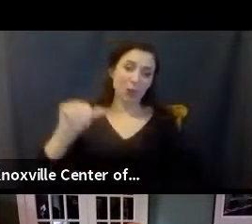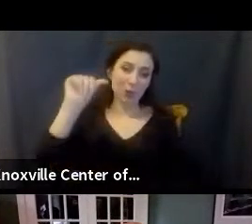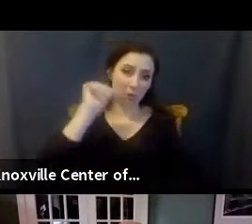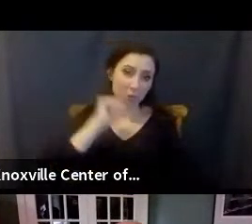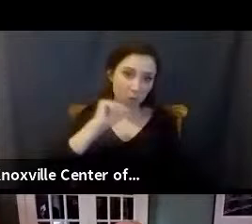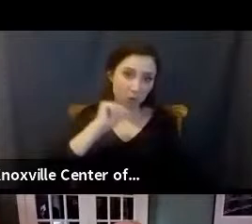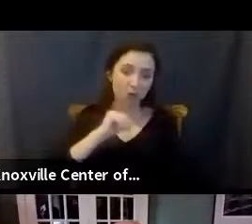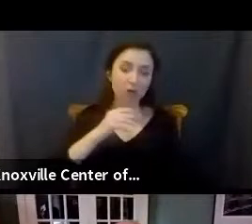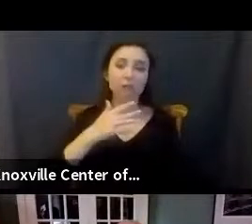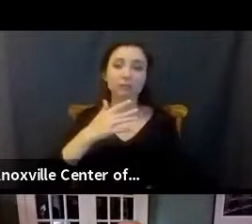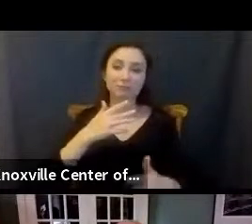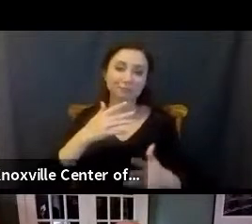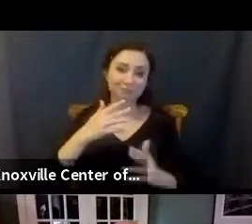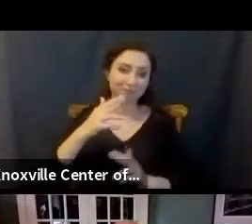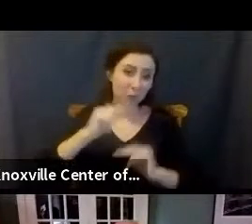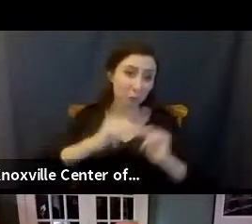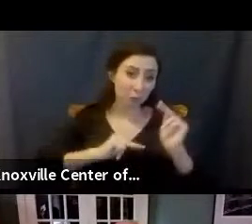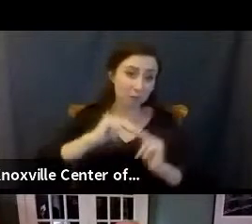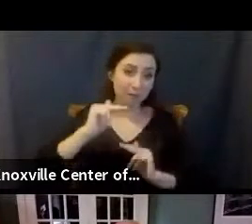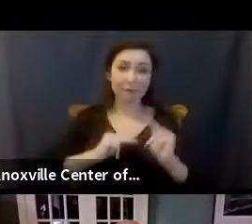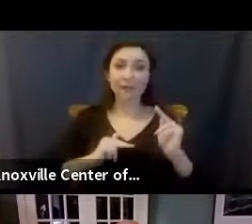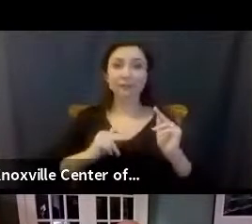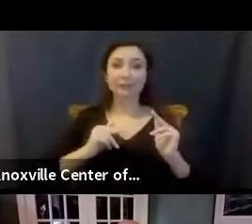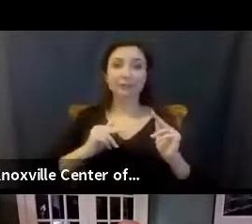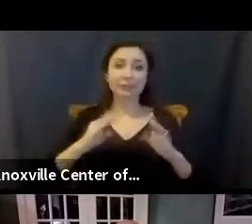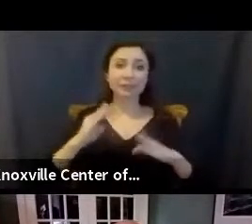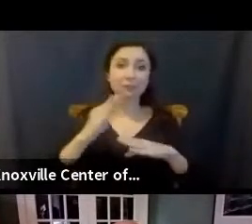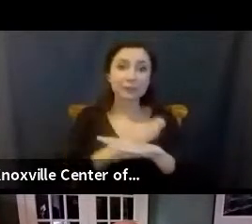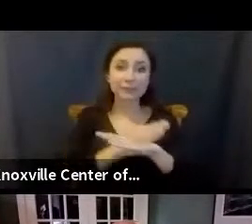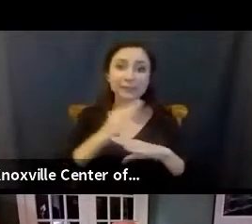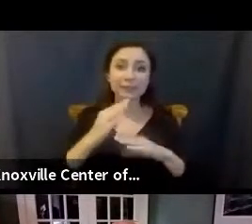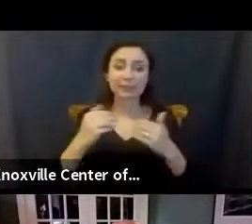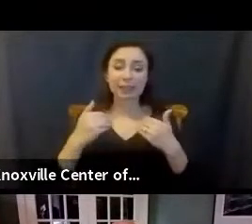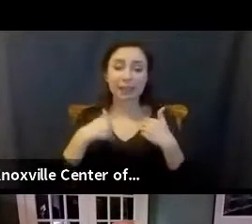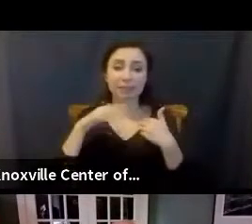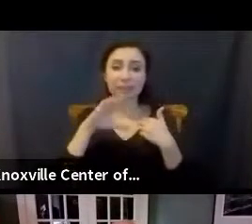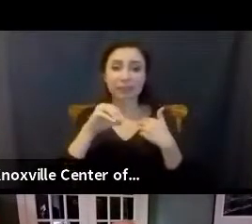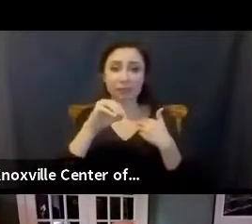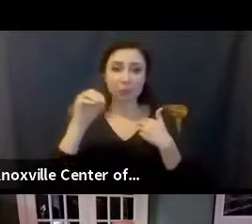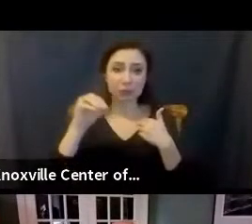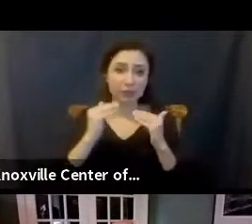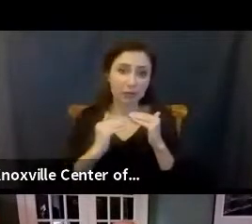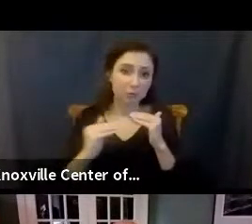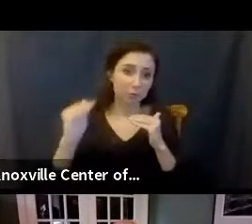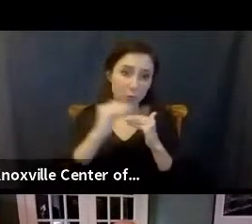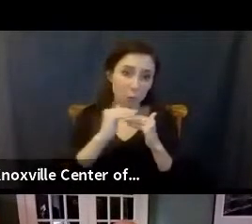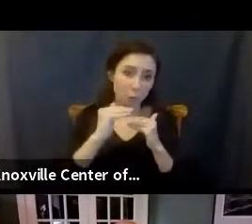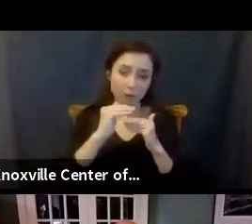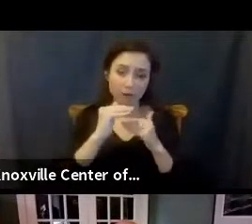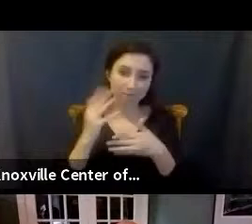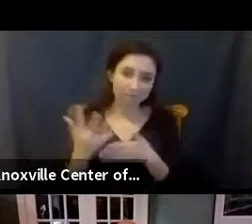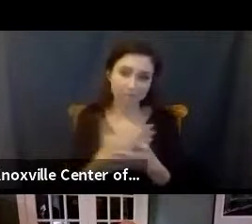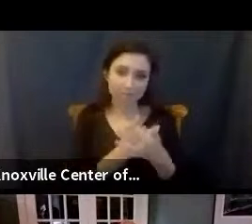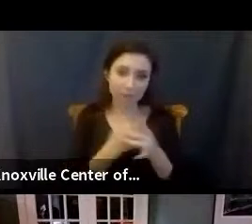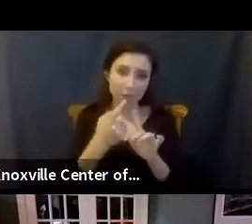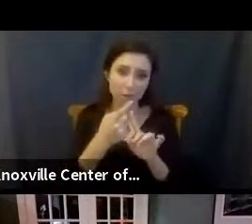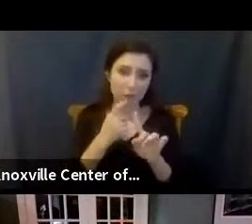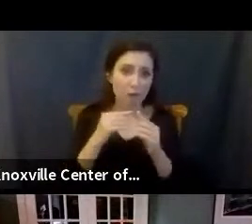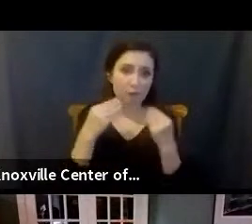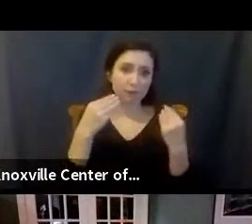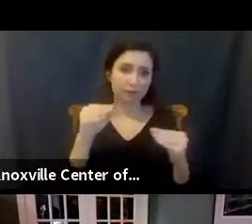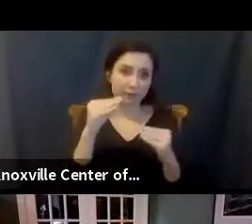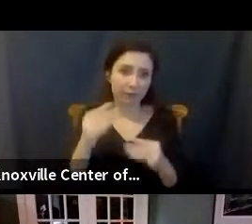are establishments that derive 50% or more of their gross revenue from the sale of alcohol. The problem